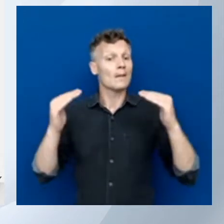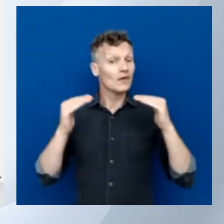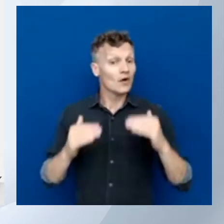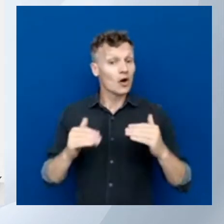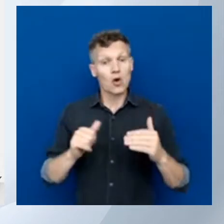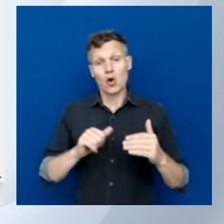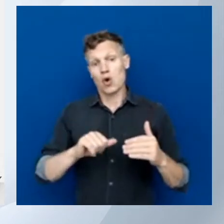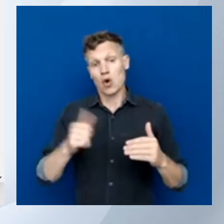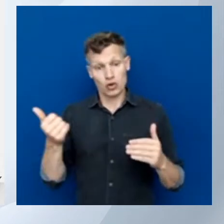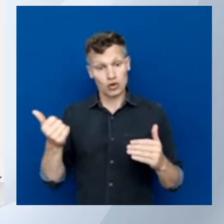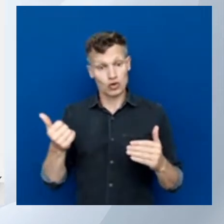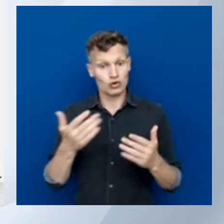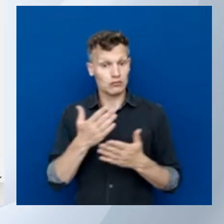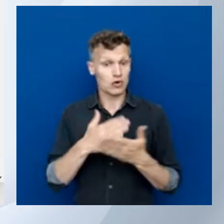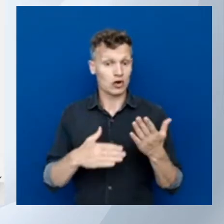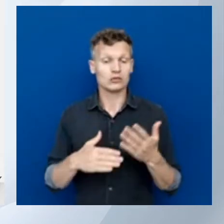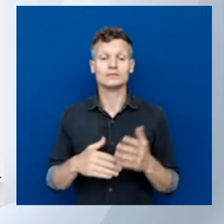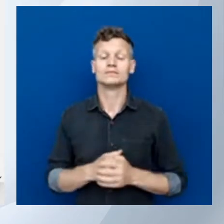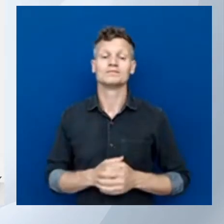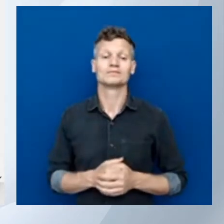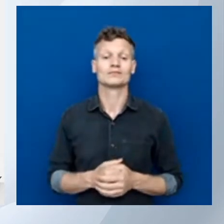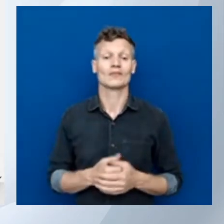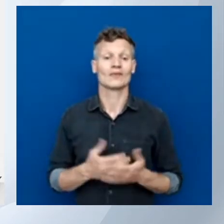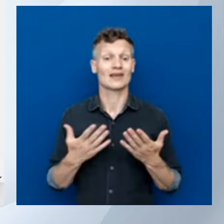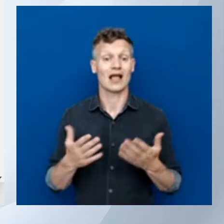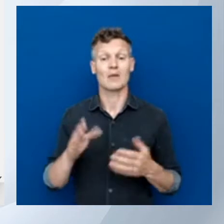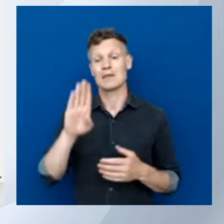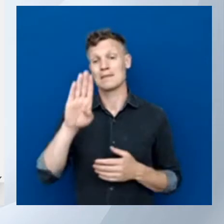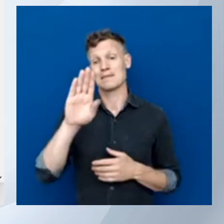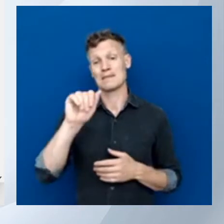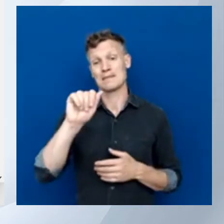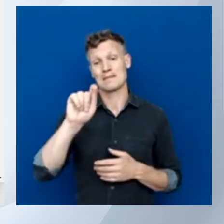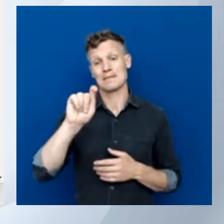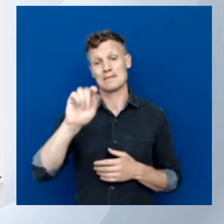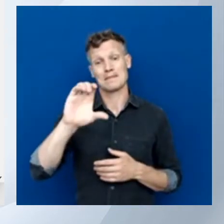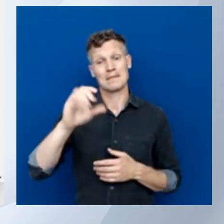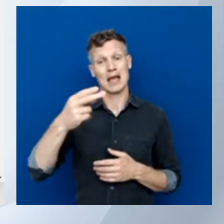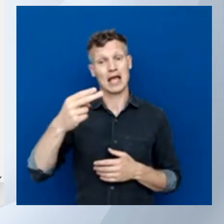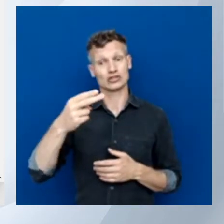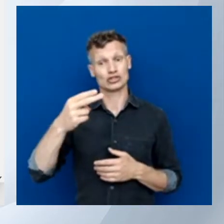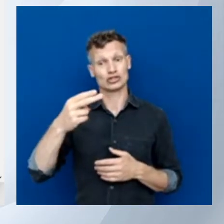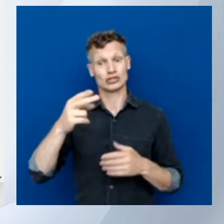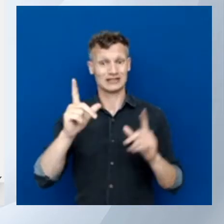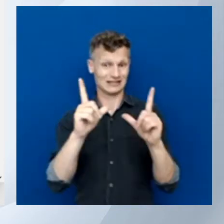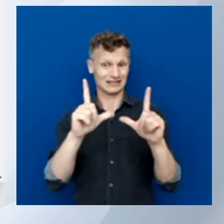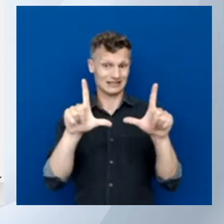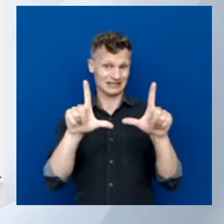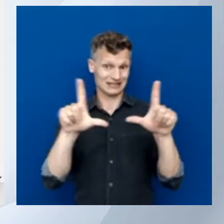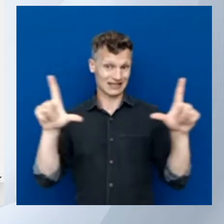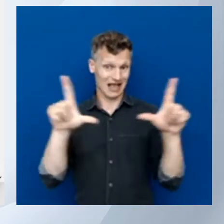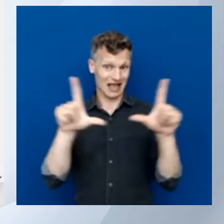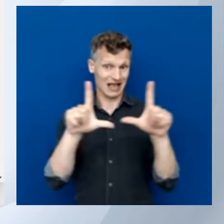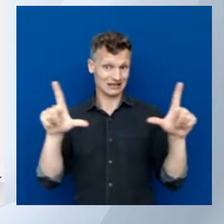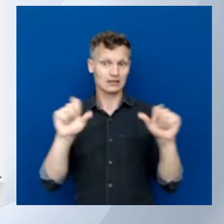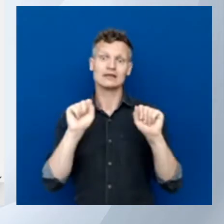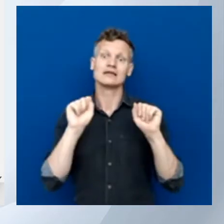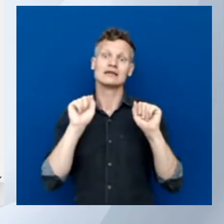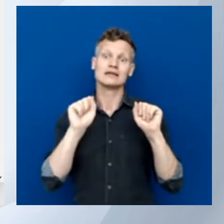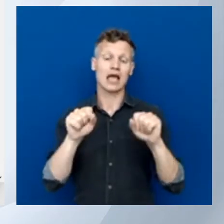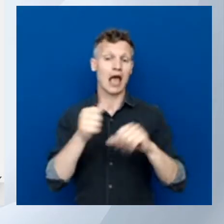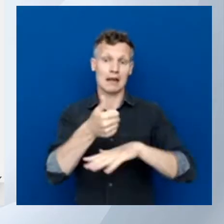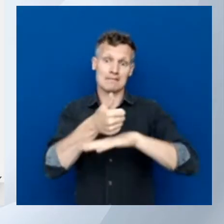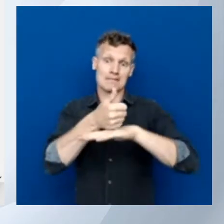yes, the batch size can be set based on the configuration of the device where you run your code. You can use this